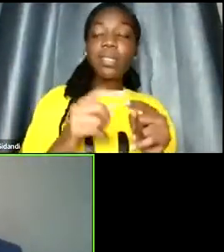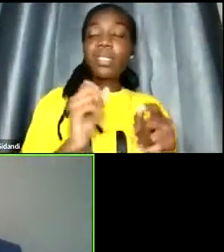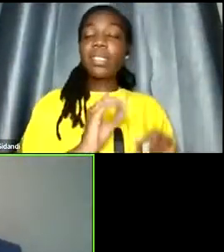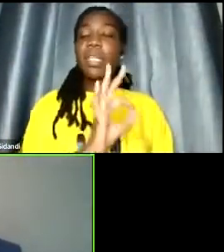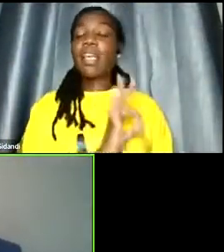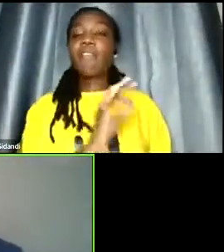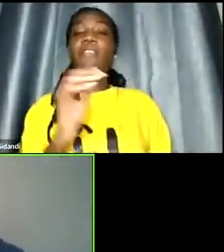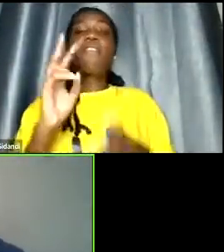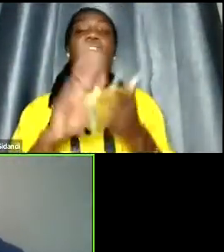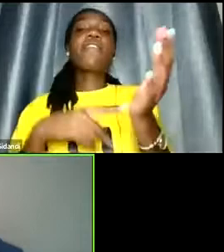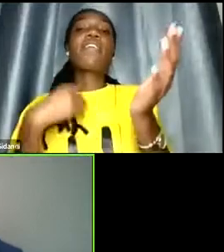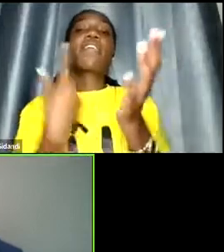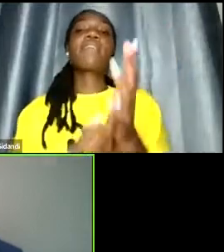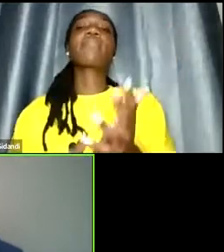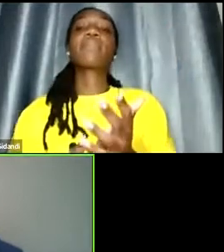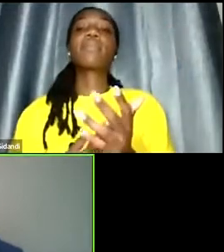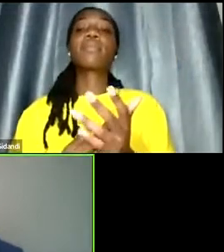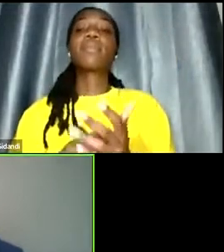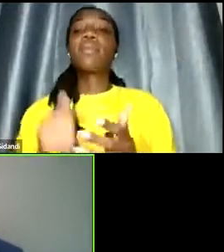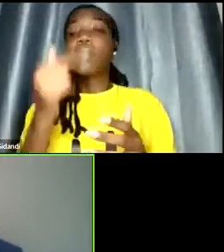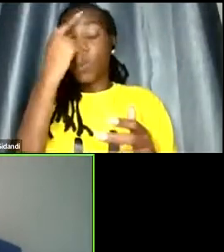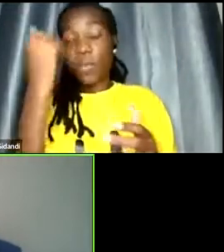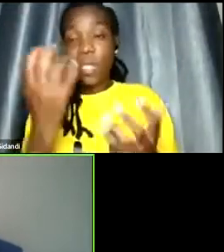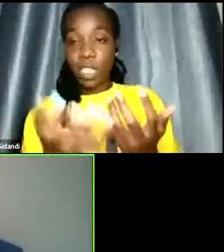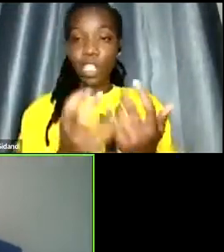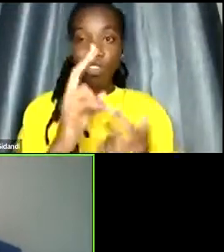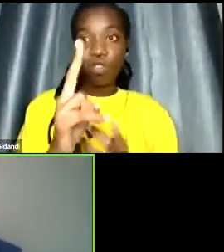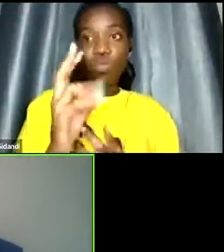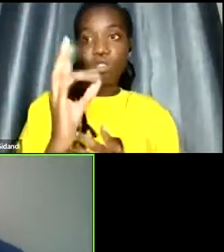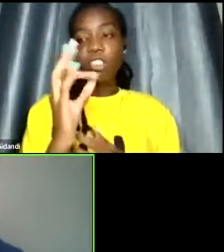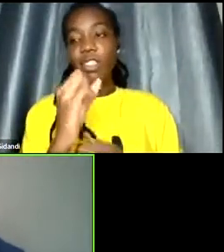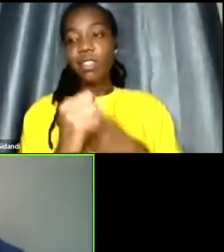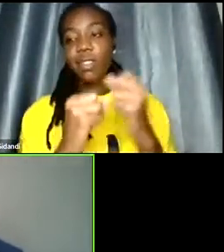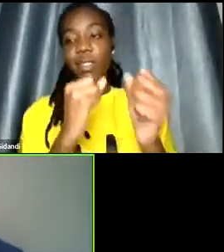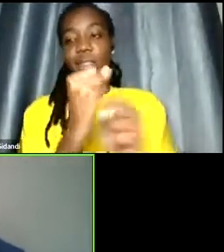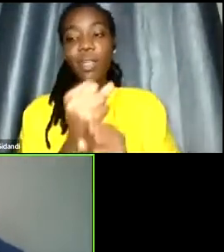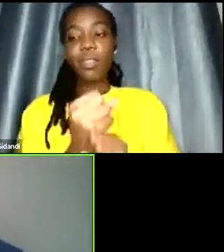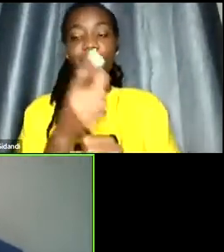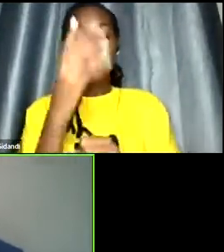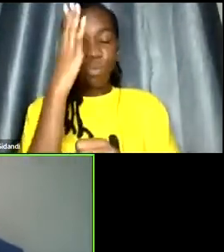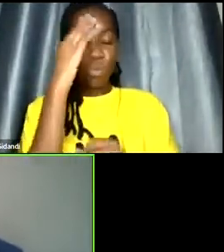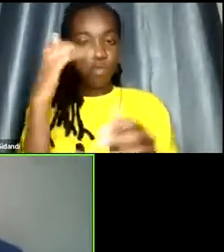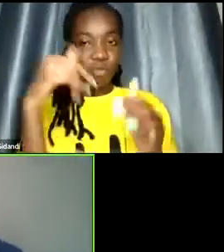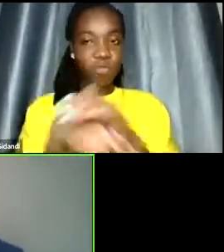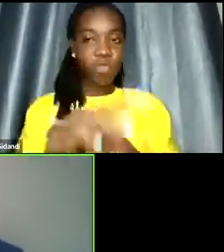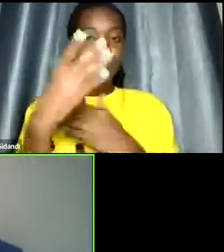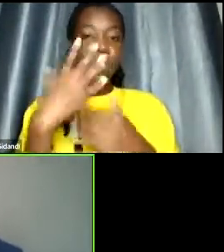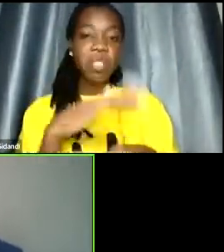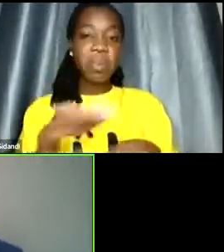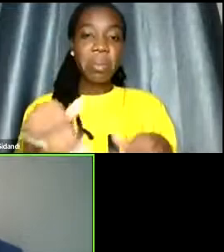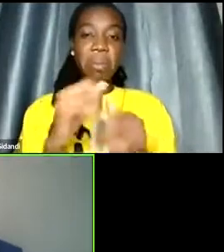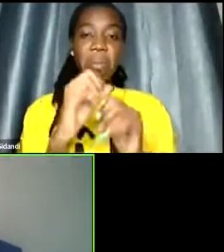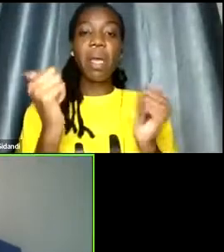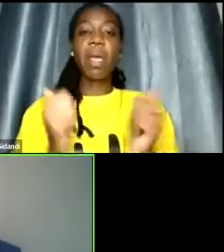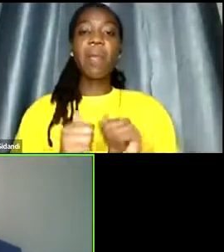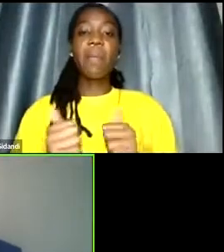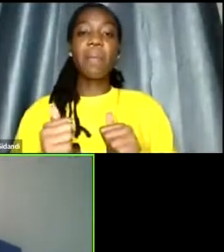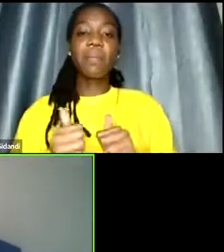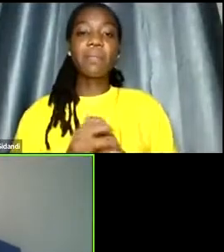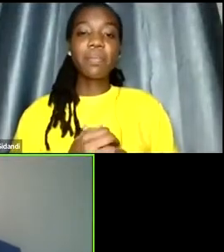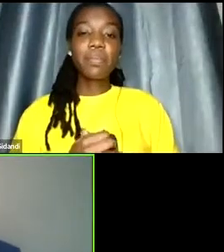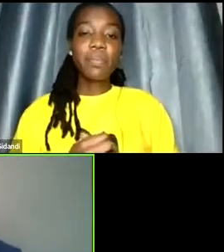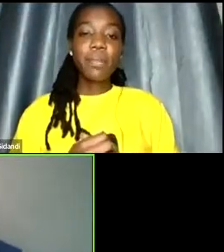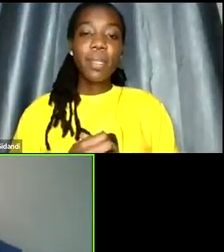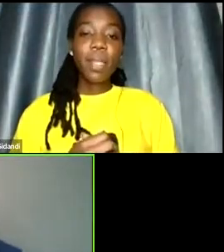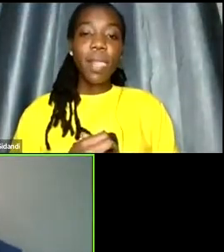ready. Now they need another 2 years or 3. Now you know they have sunk, they have not swum. That is exactly the meaning